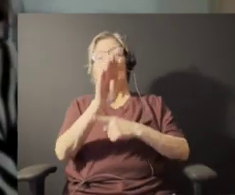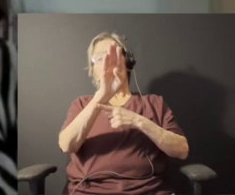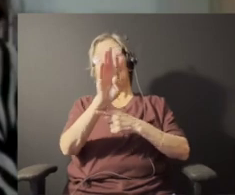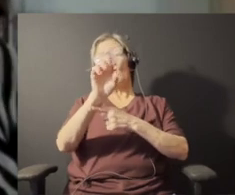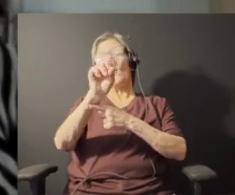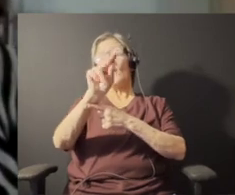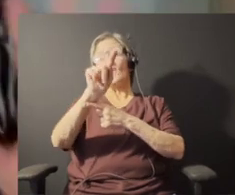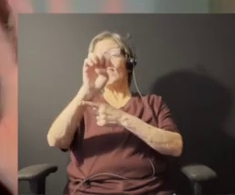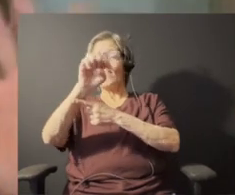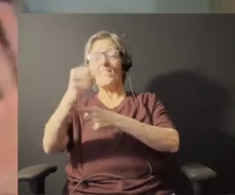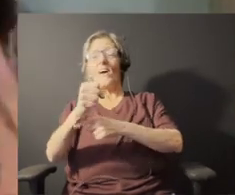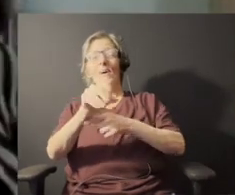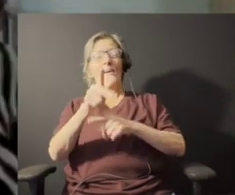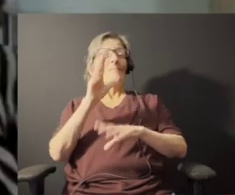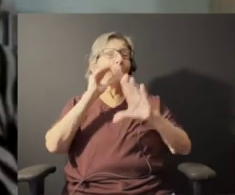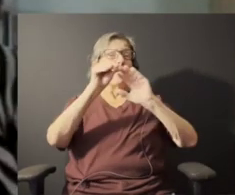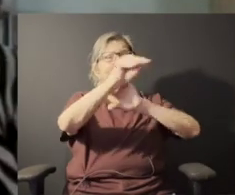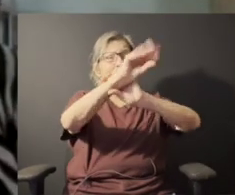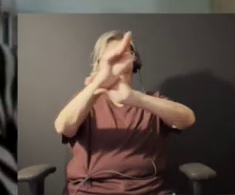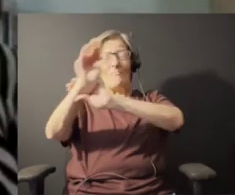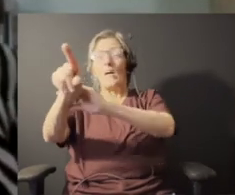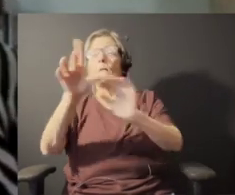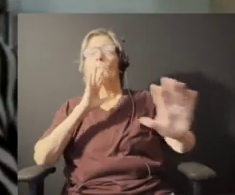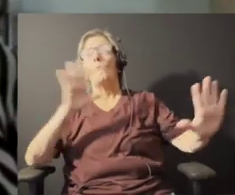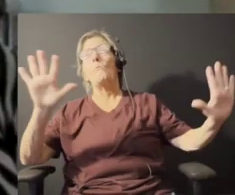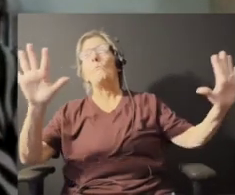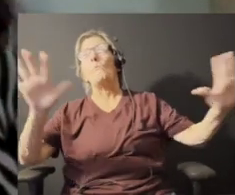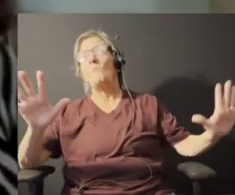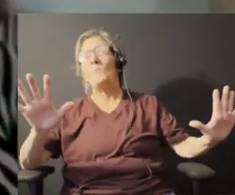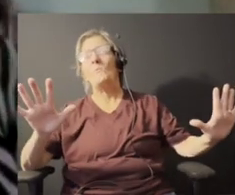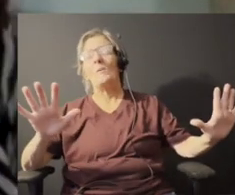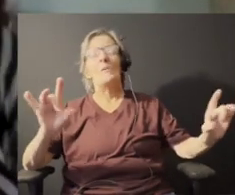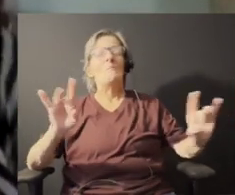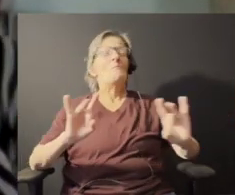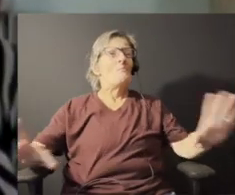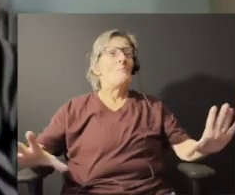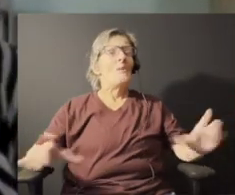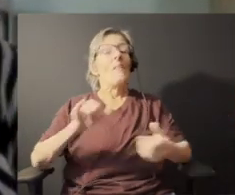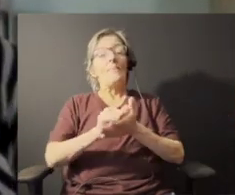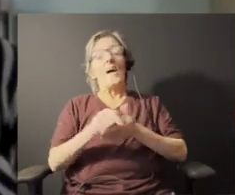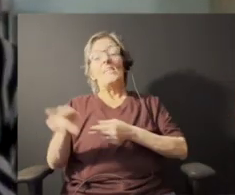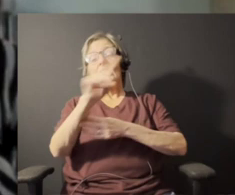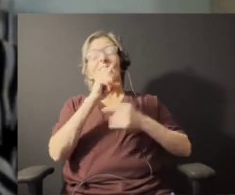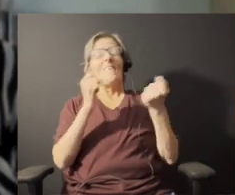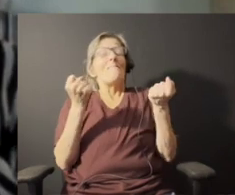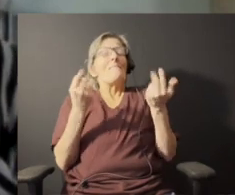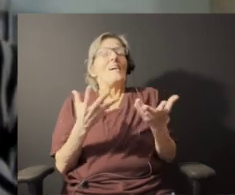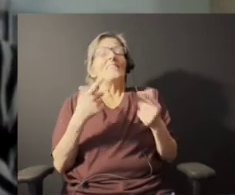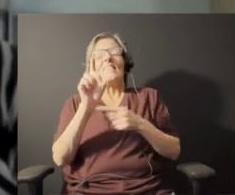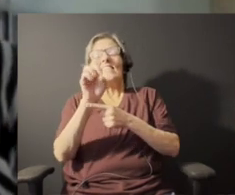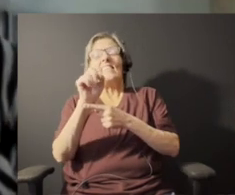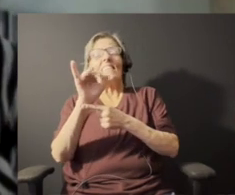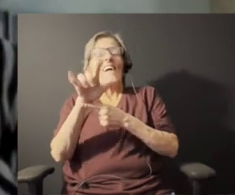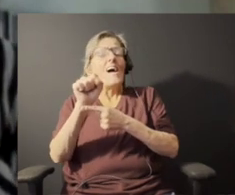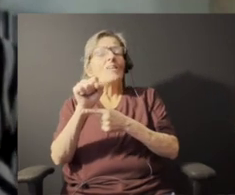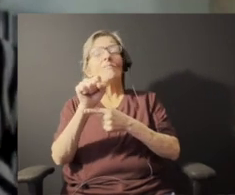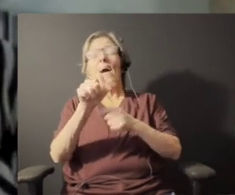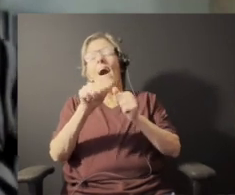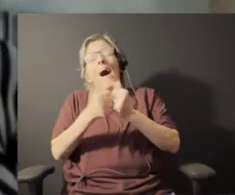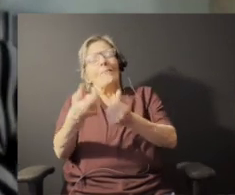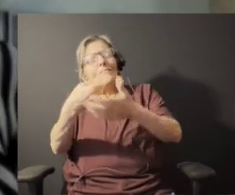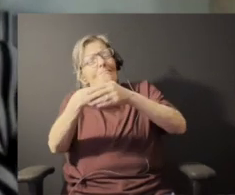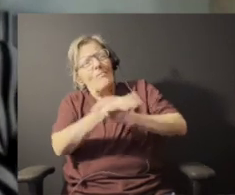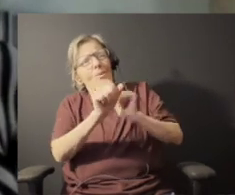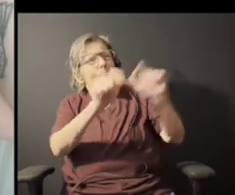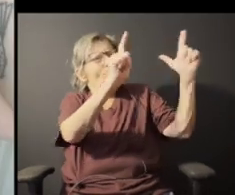Bronte's photography, by the way, is stunning. And so many fabulous details. How did you